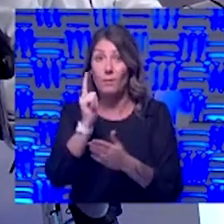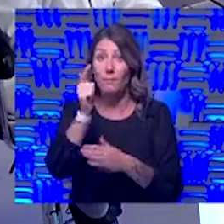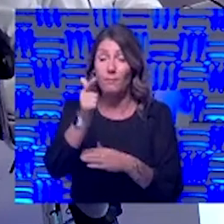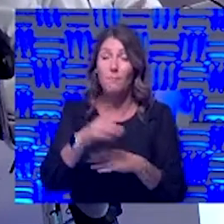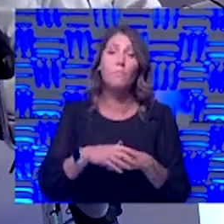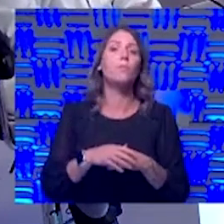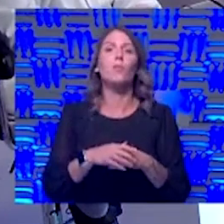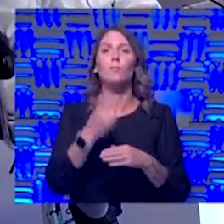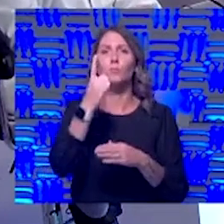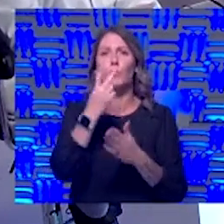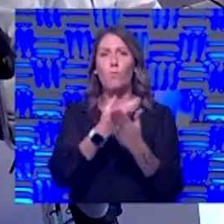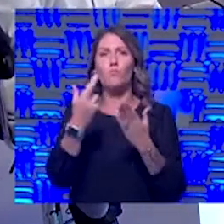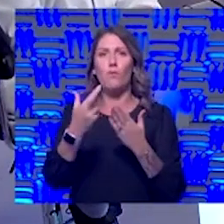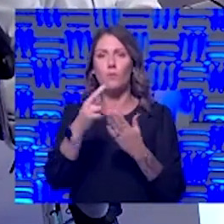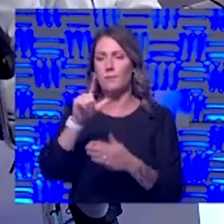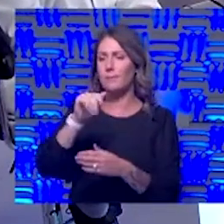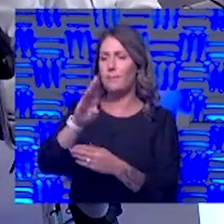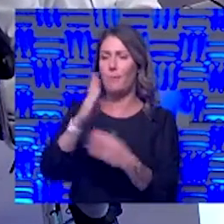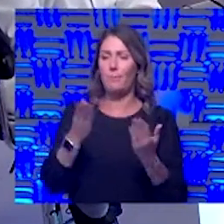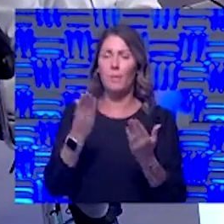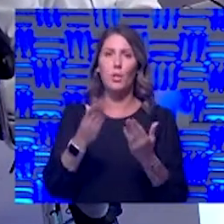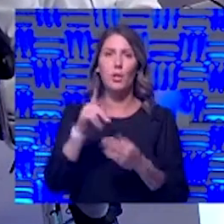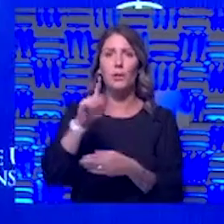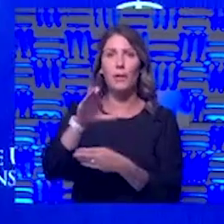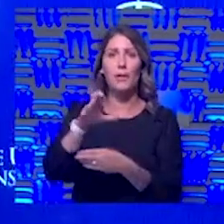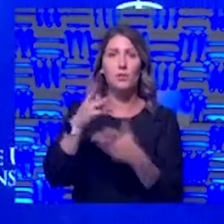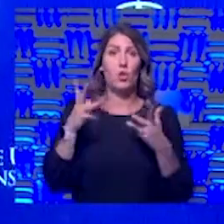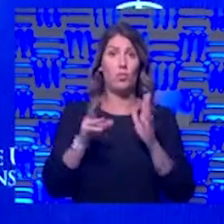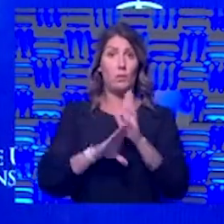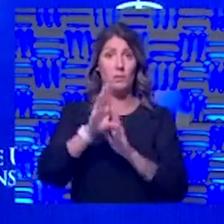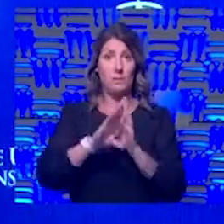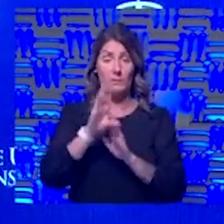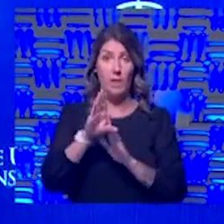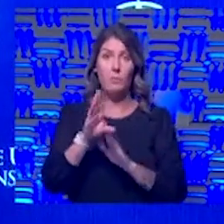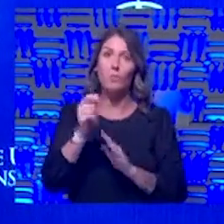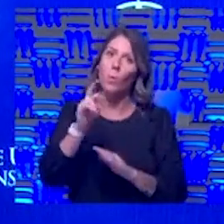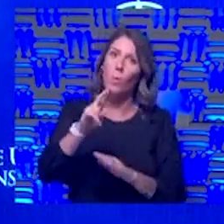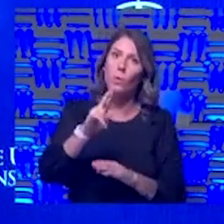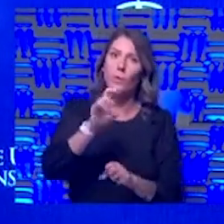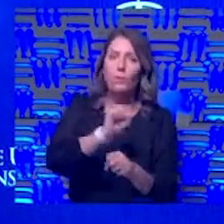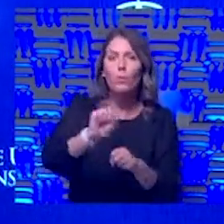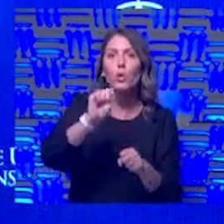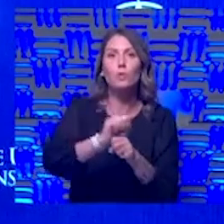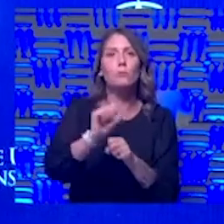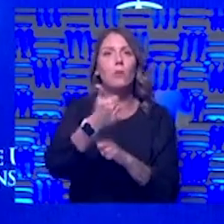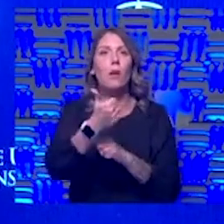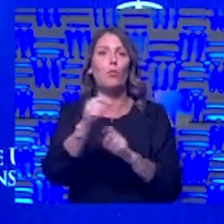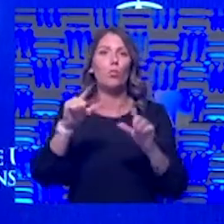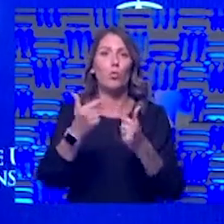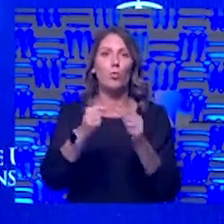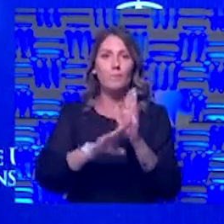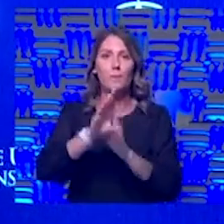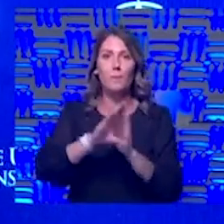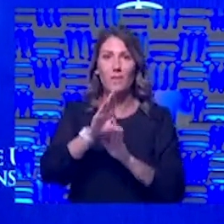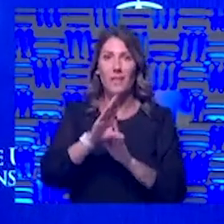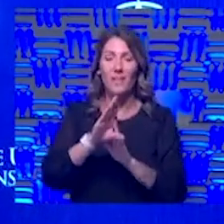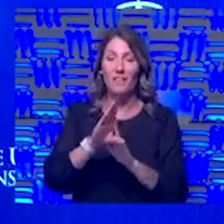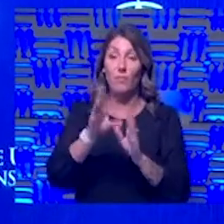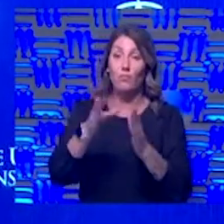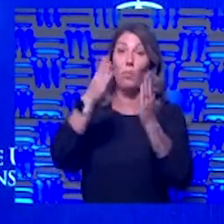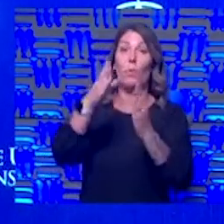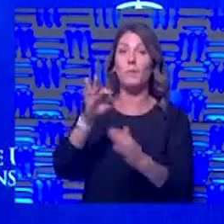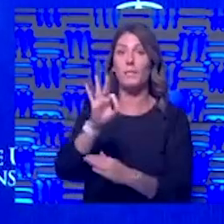There's one reference lab here in Kansas City that's developed one, or worked with some other groups to develop one, and they're in front of the FDA now trying